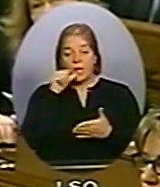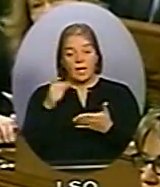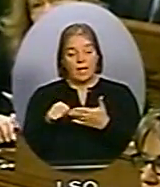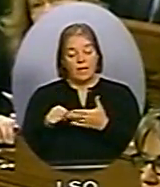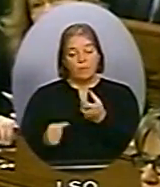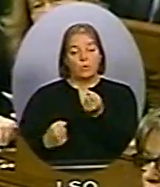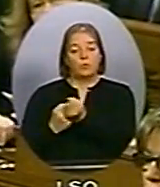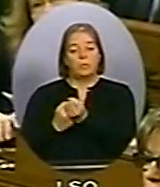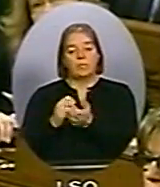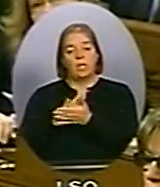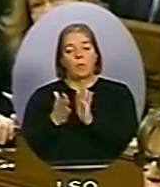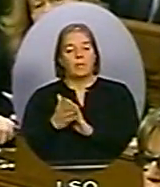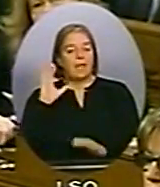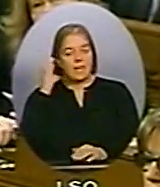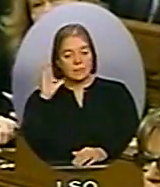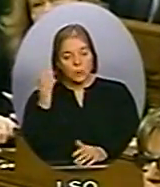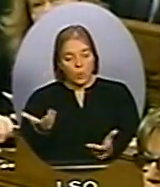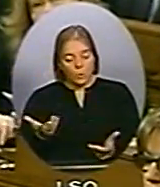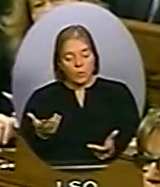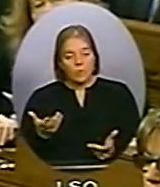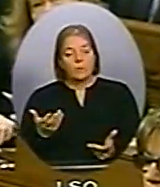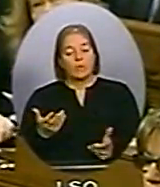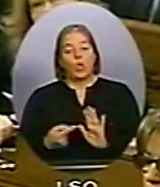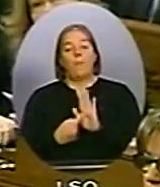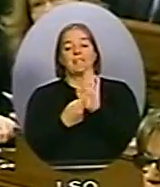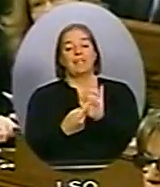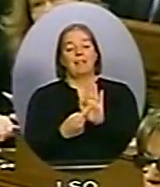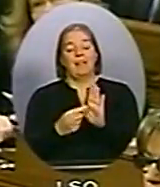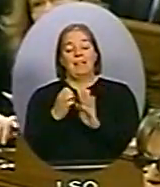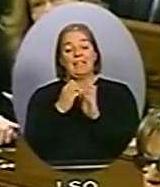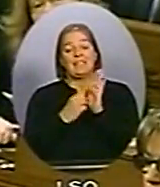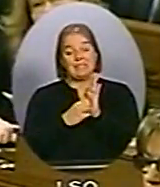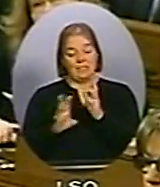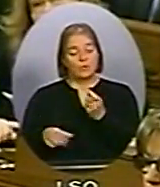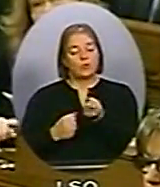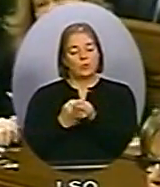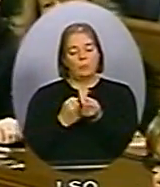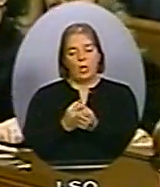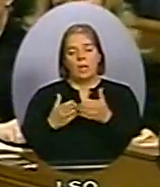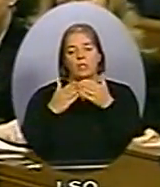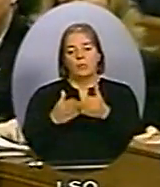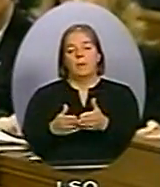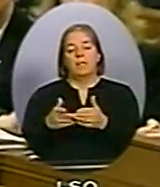fact. Even the NDP Ethics critic wrote a letter in support of the AVR Radio application. The NDP